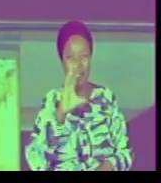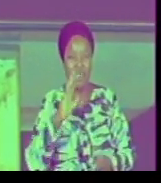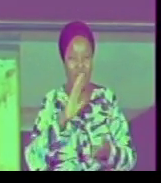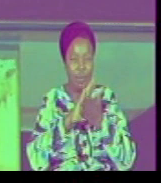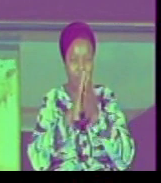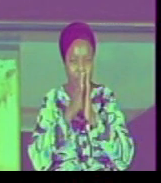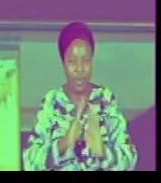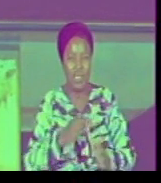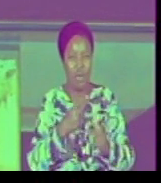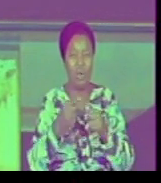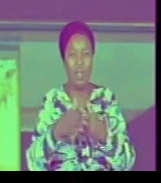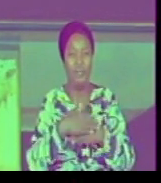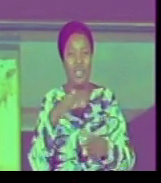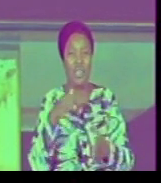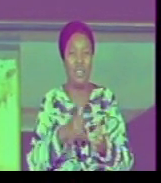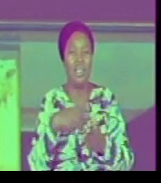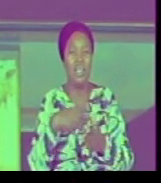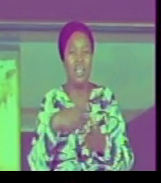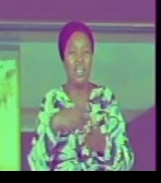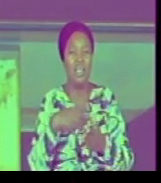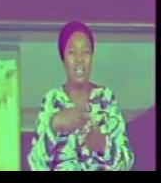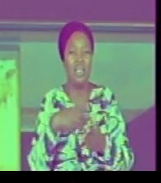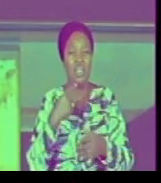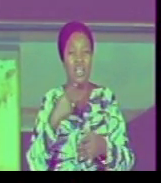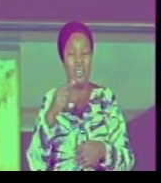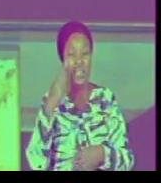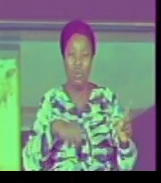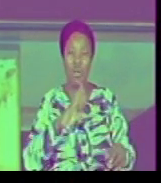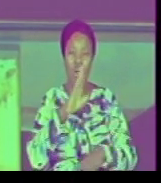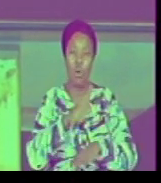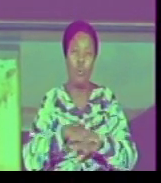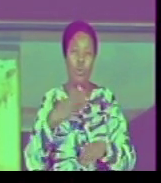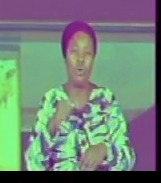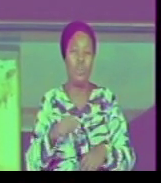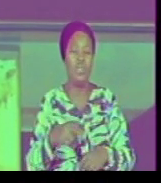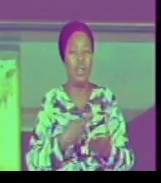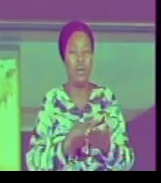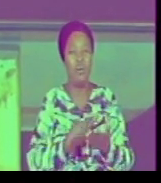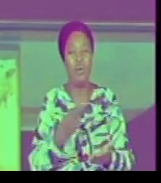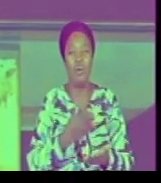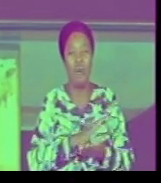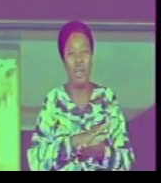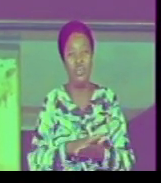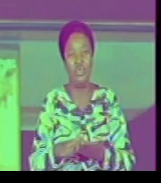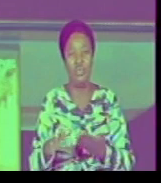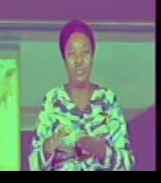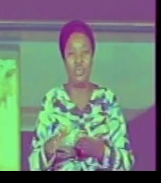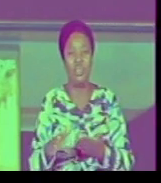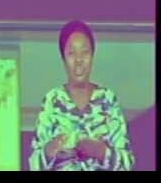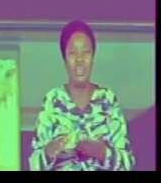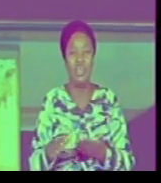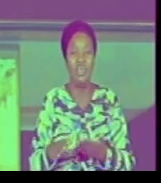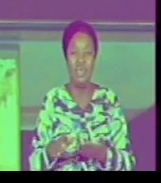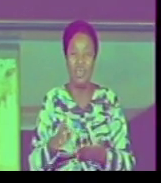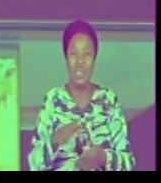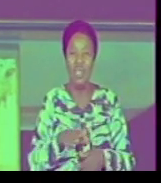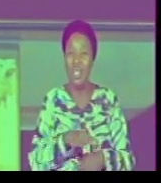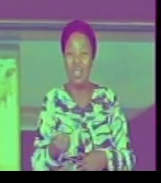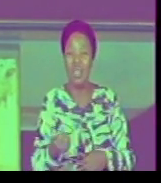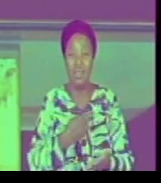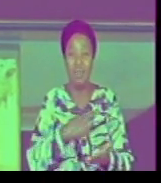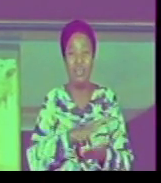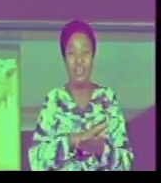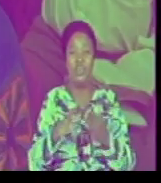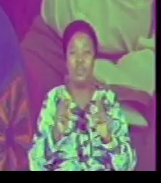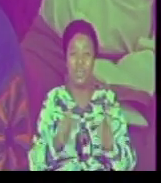the Lord are upon the righteous. Any righteous person here today? The eyes of the Lord are